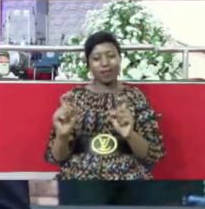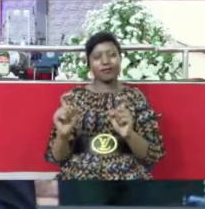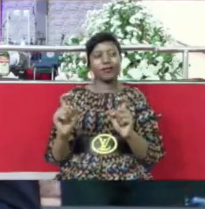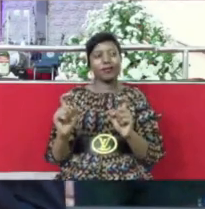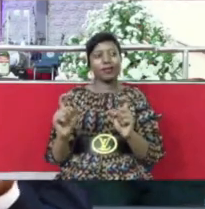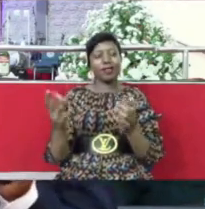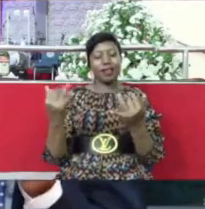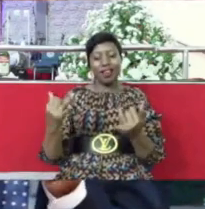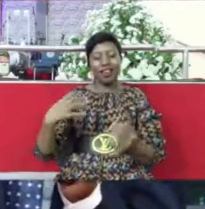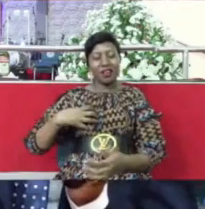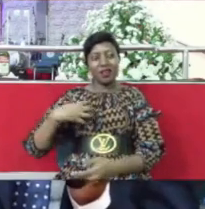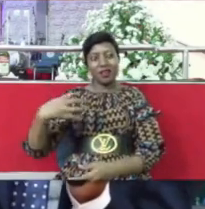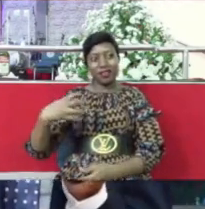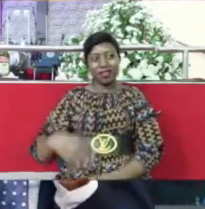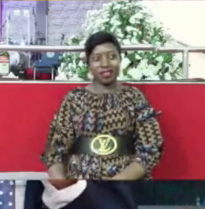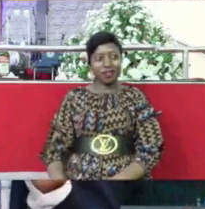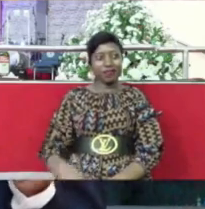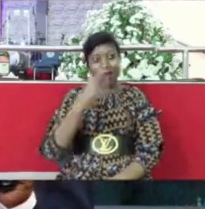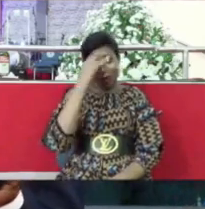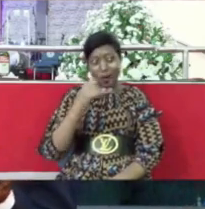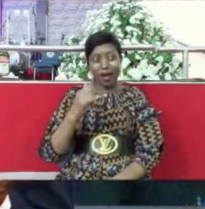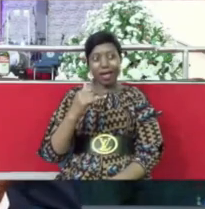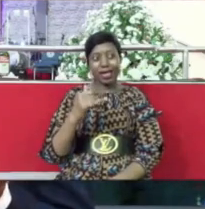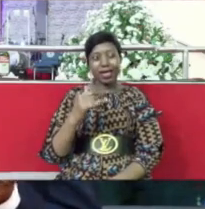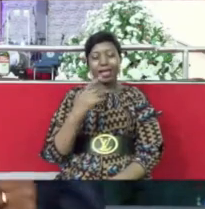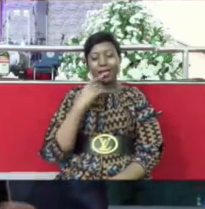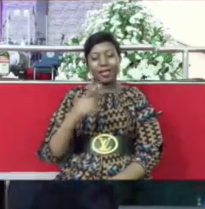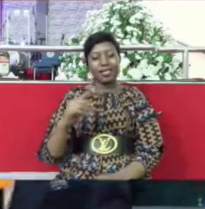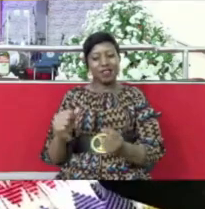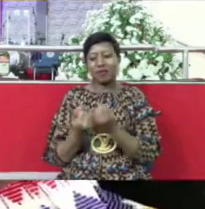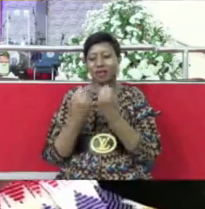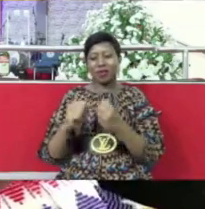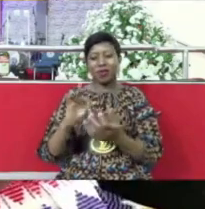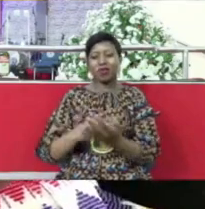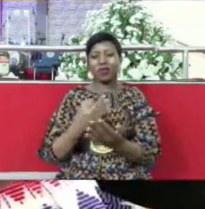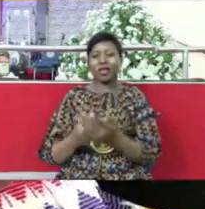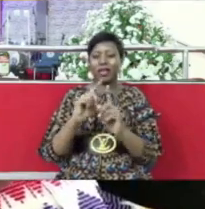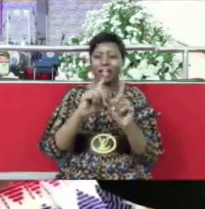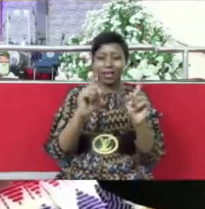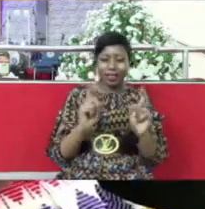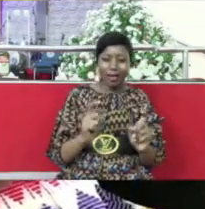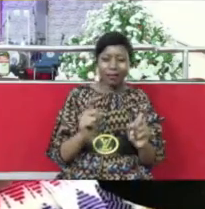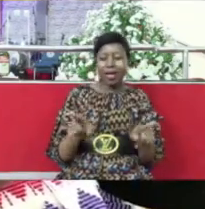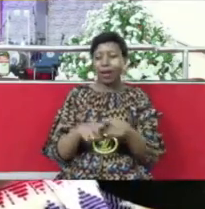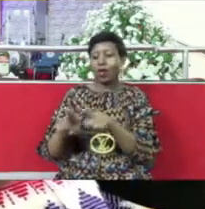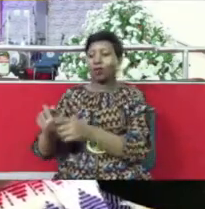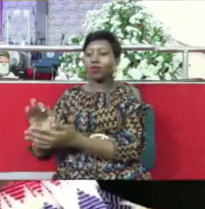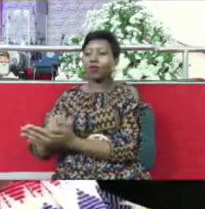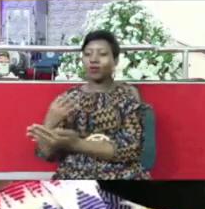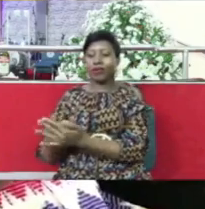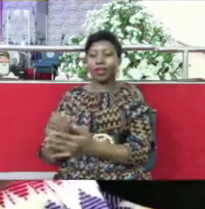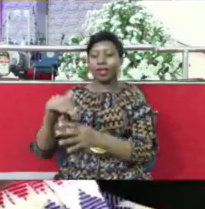Anasema, siwezi anguka madhomo na nianguke gikomba. I say, are you getting the point? Unapata